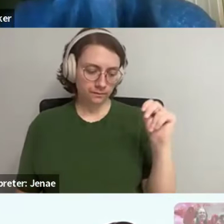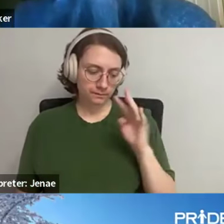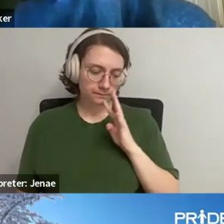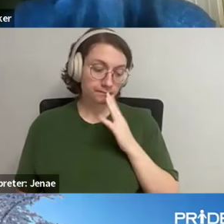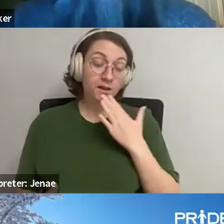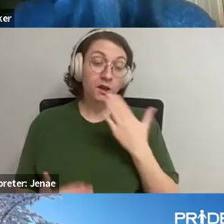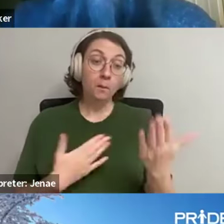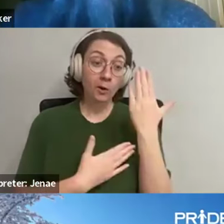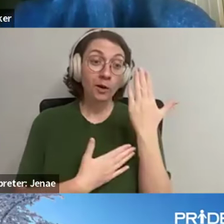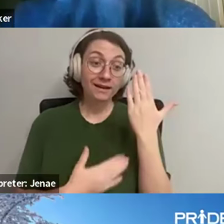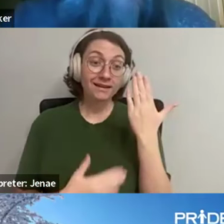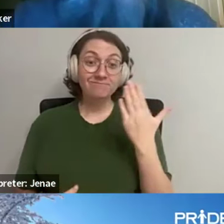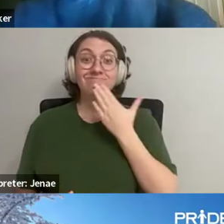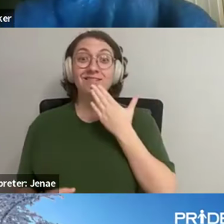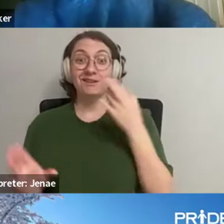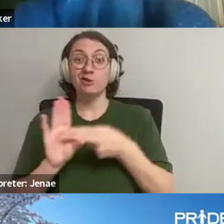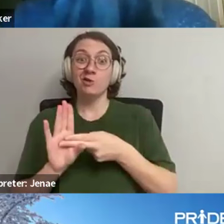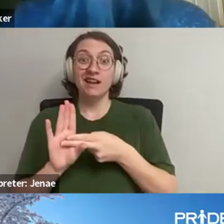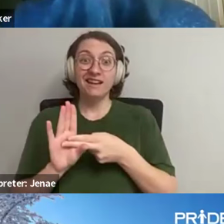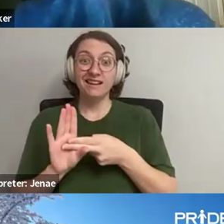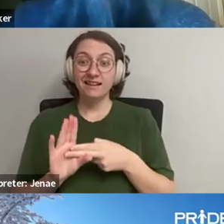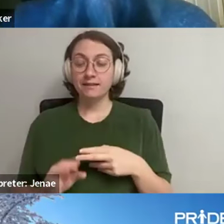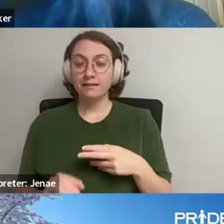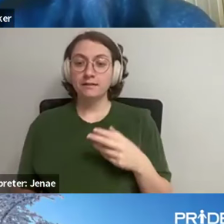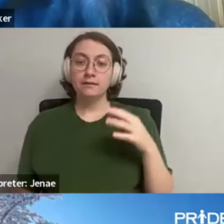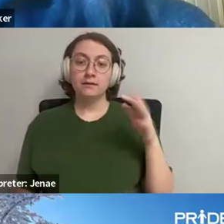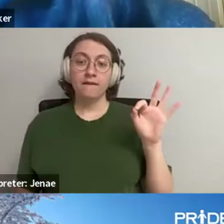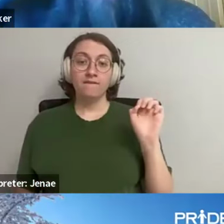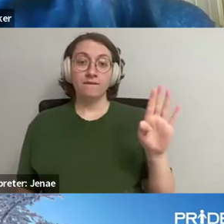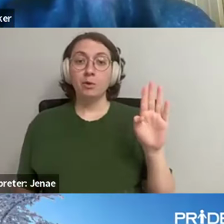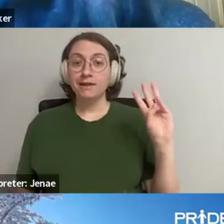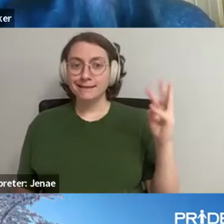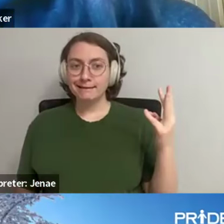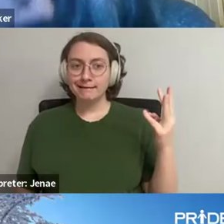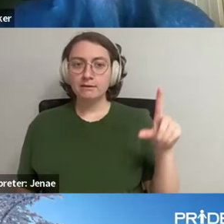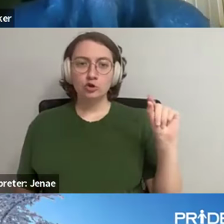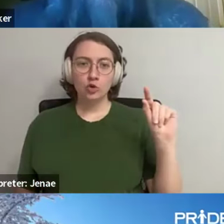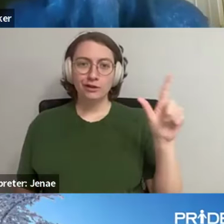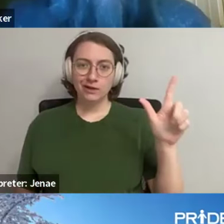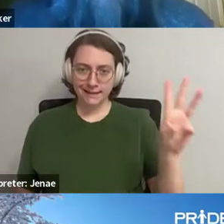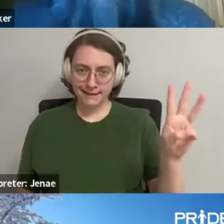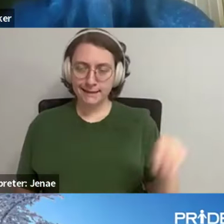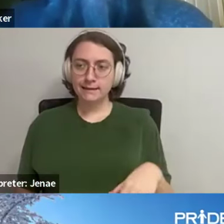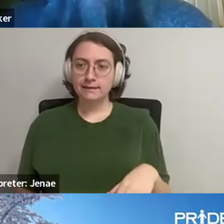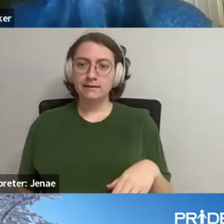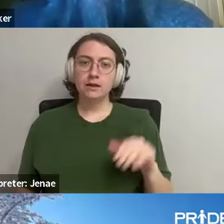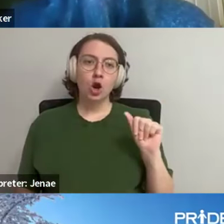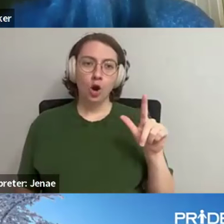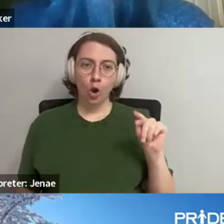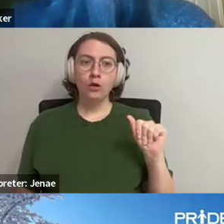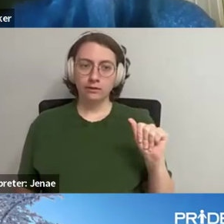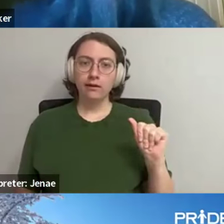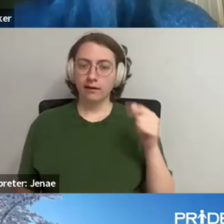All right, good morning, folks. Thank you for joining us today. It is February 6th, 2026, and this is Alta